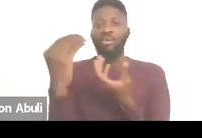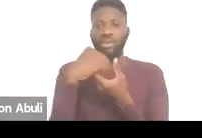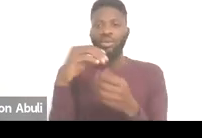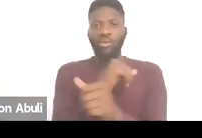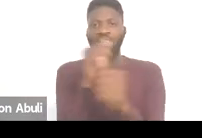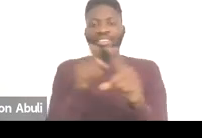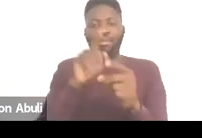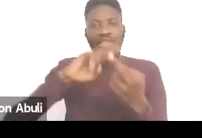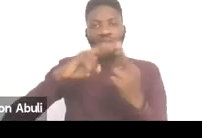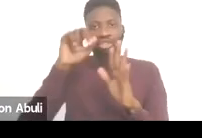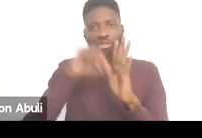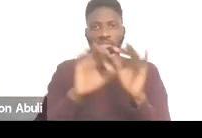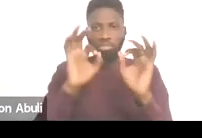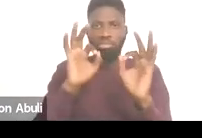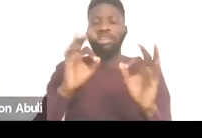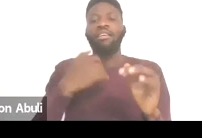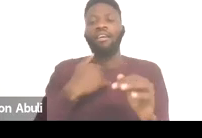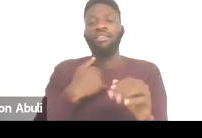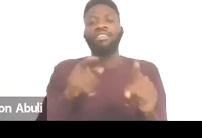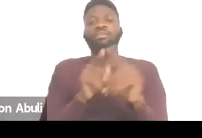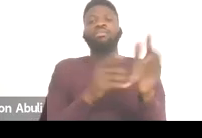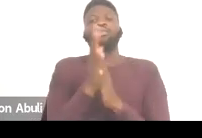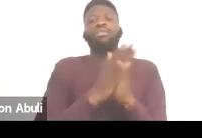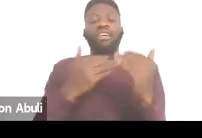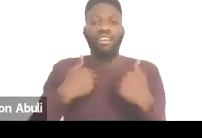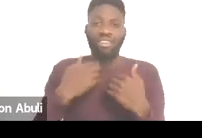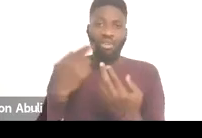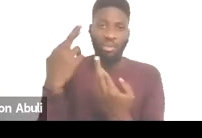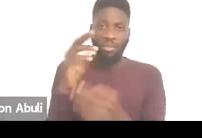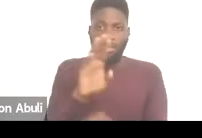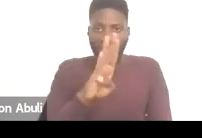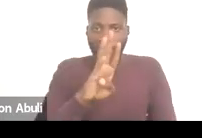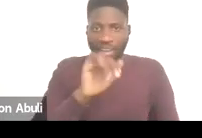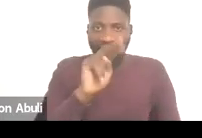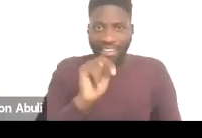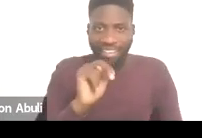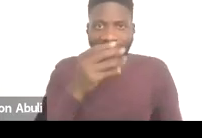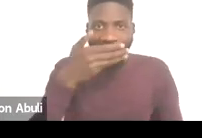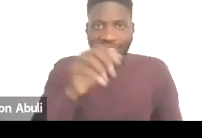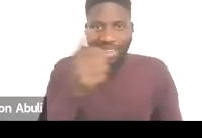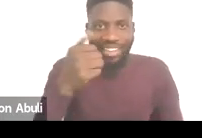relationship and the motivation you need. I hope, Brian, you are well answered.